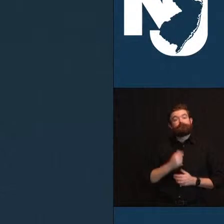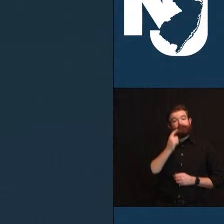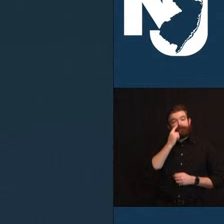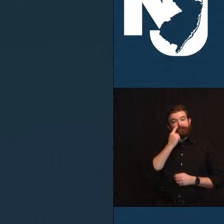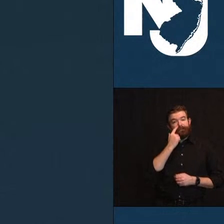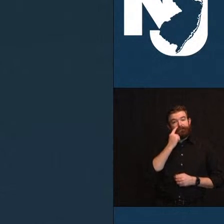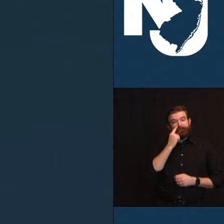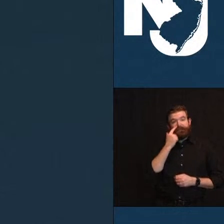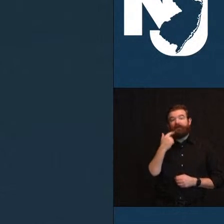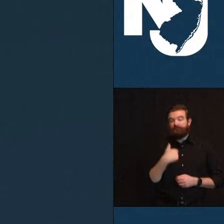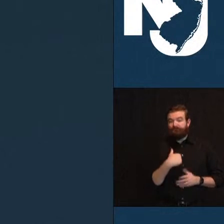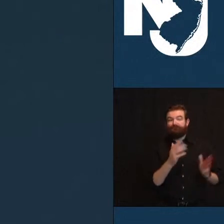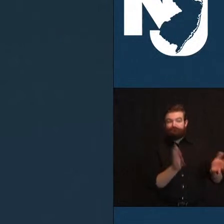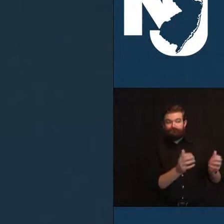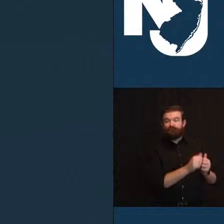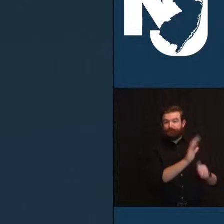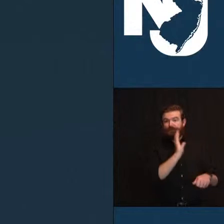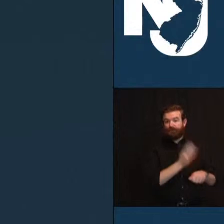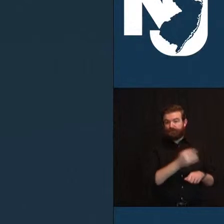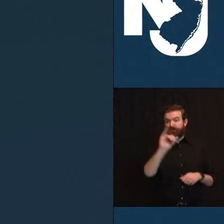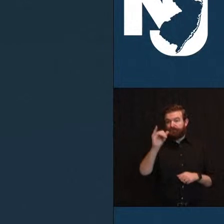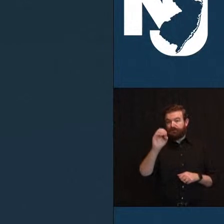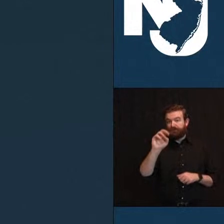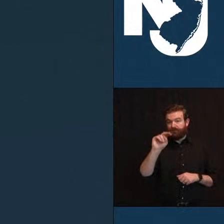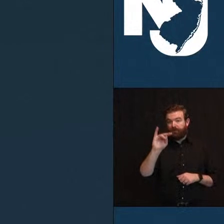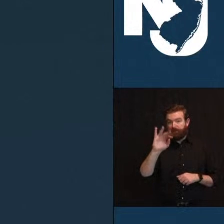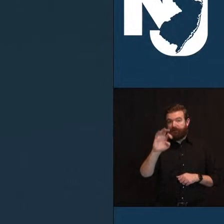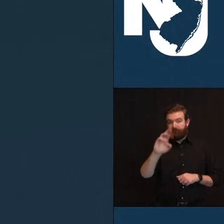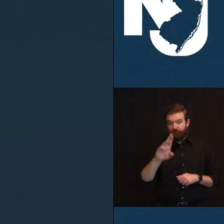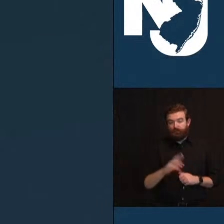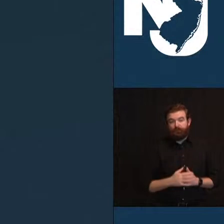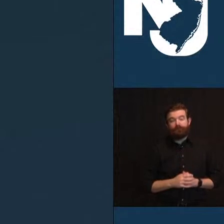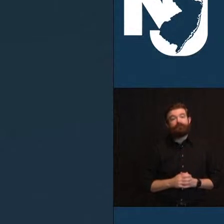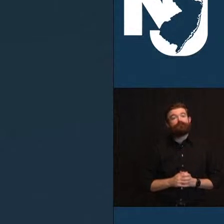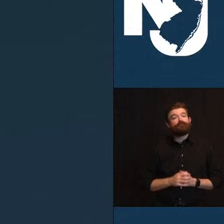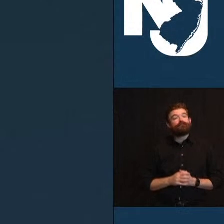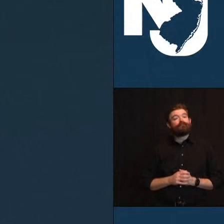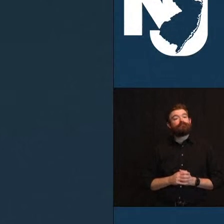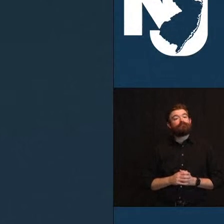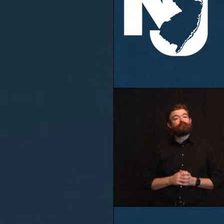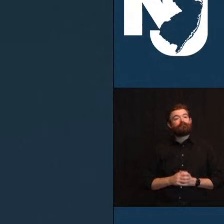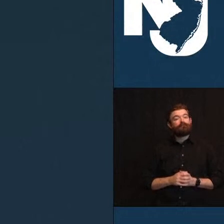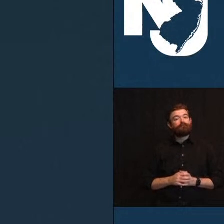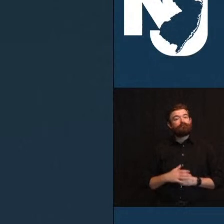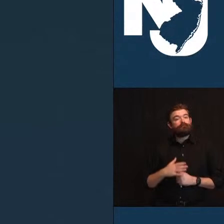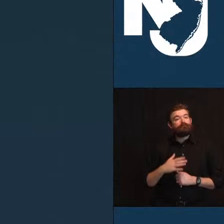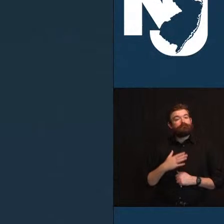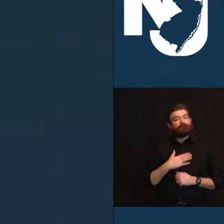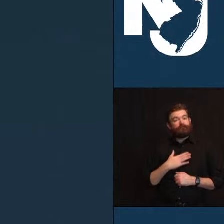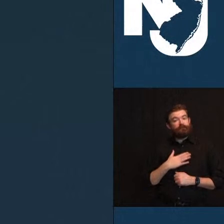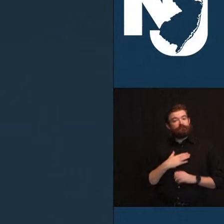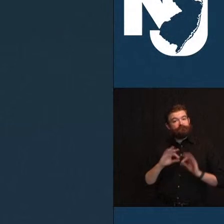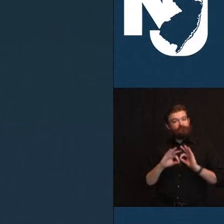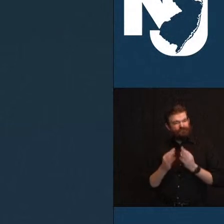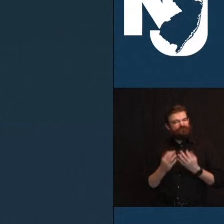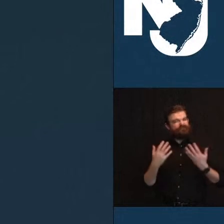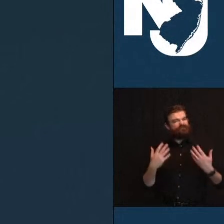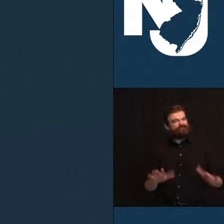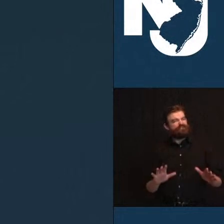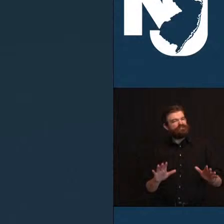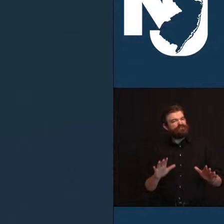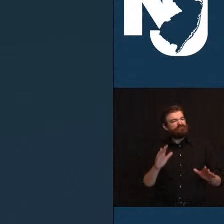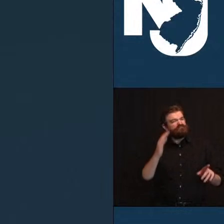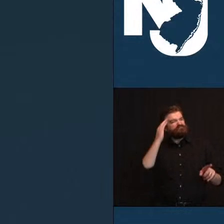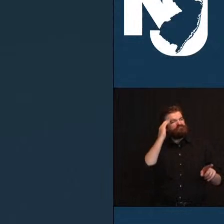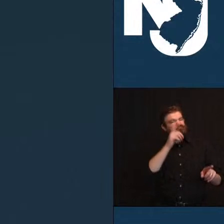And by the way, this was not the first time our family had connected with Jennifer. My wife spoke to her because she was New Jersey State Teacher